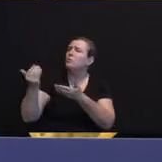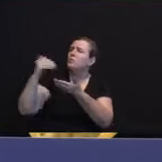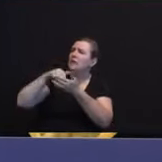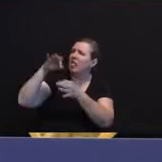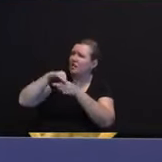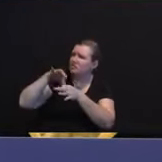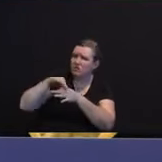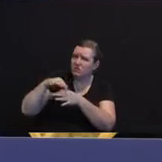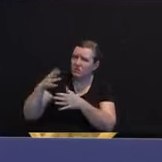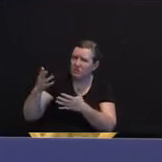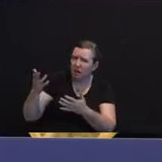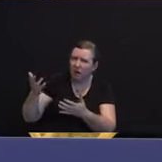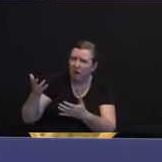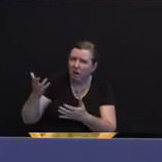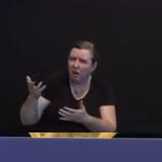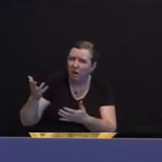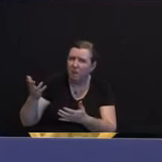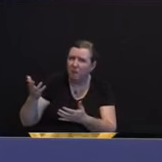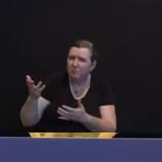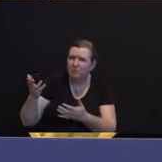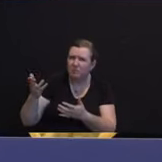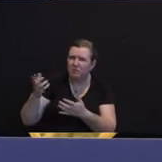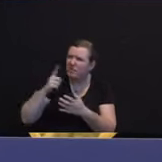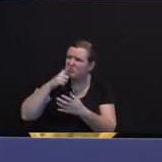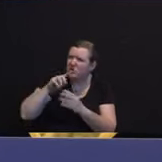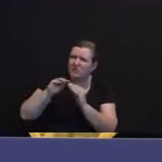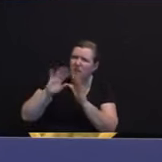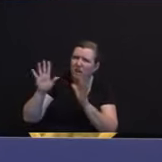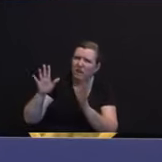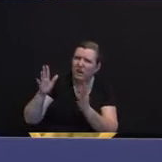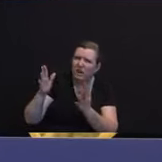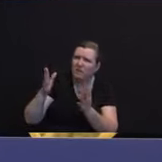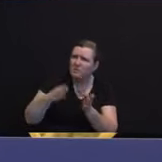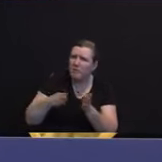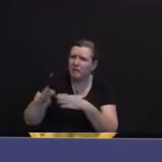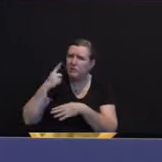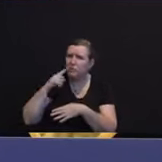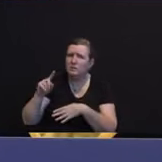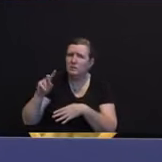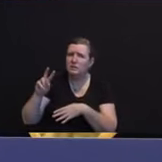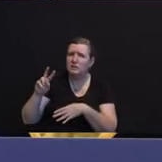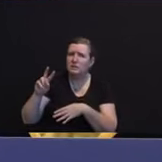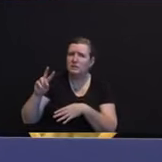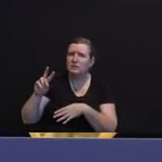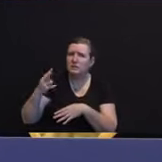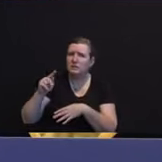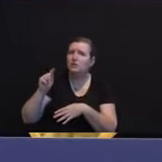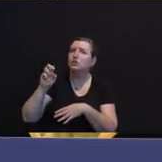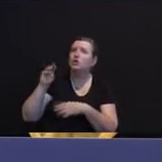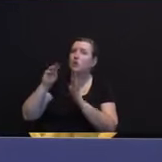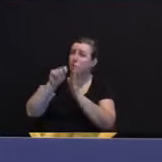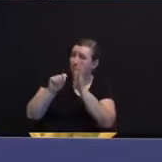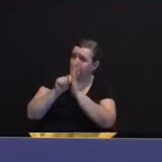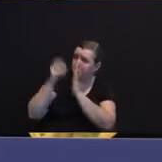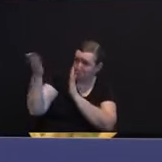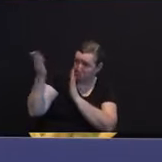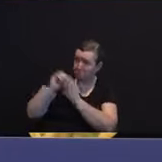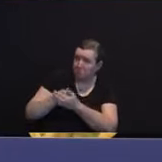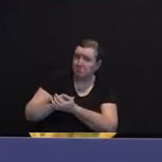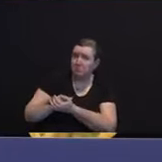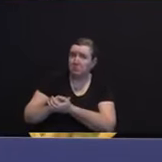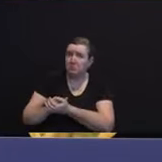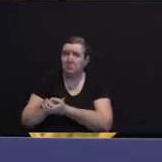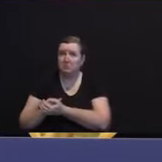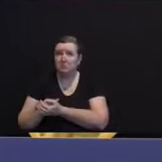it. Can you just clarify what your plans are for a second term? Thank you. That's a big one. You snuck in there at the end.